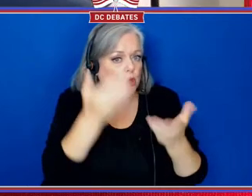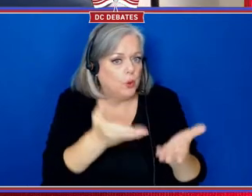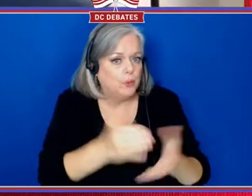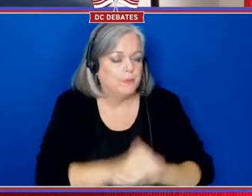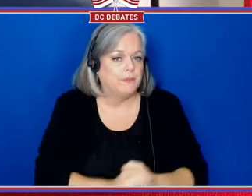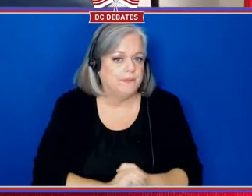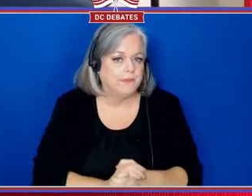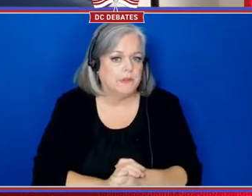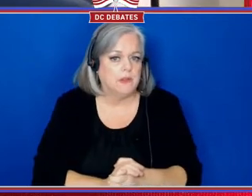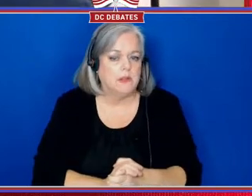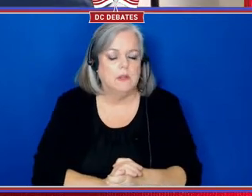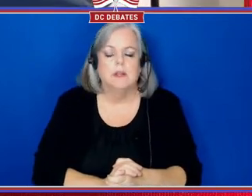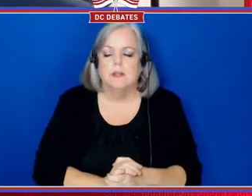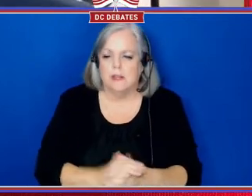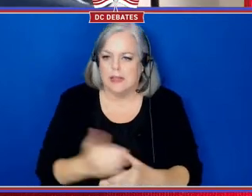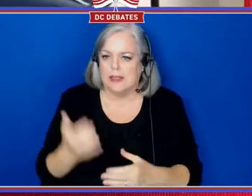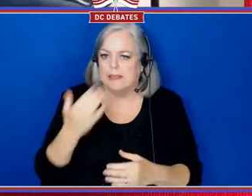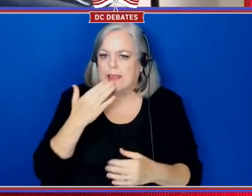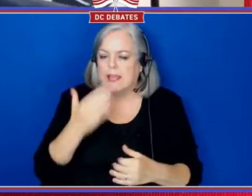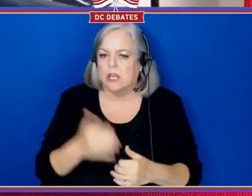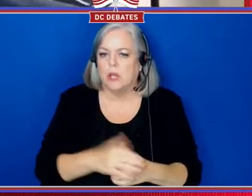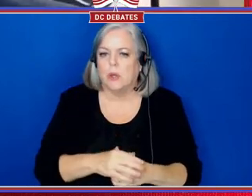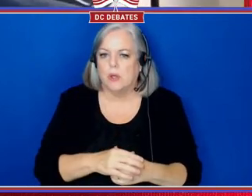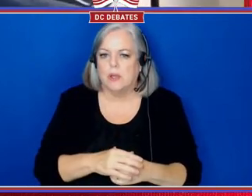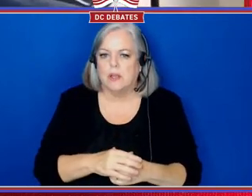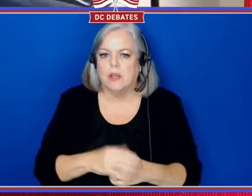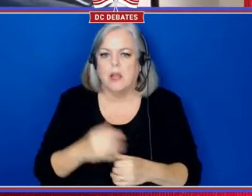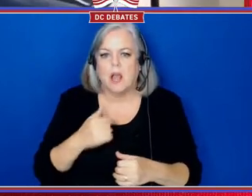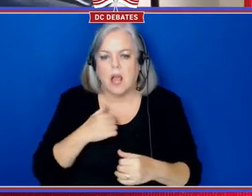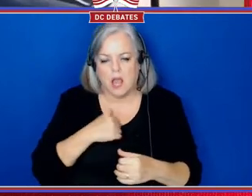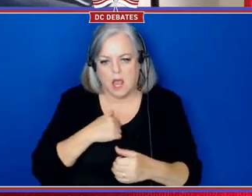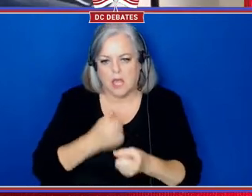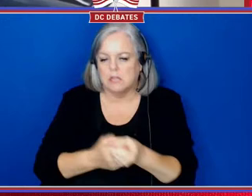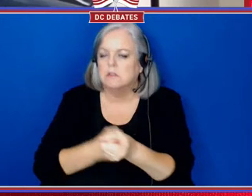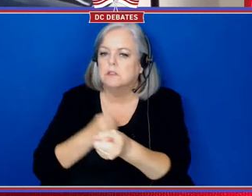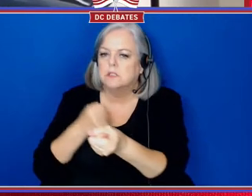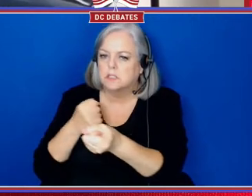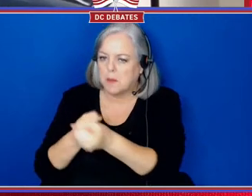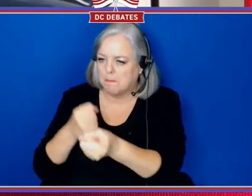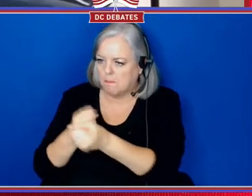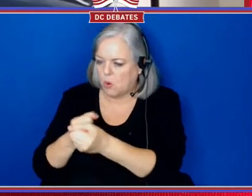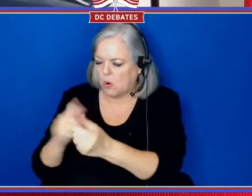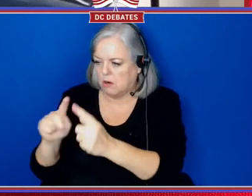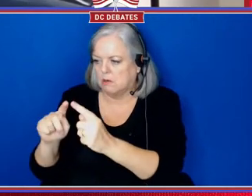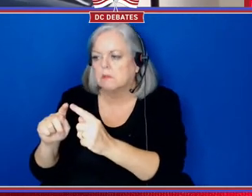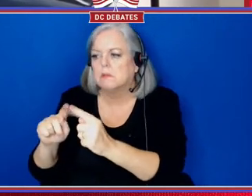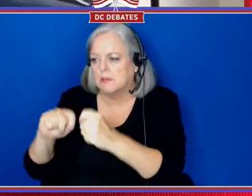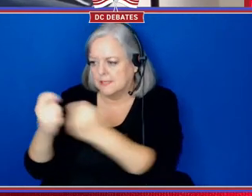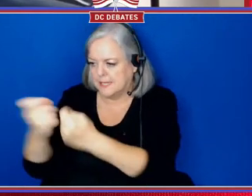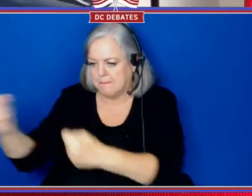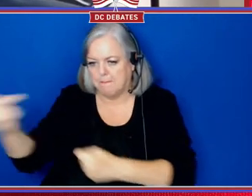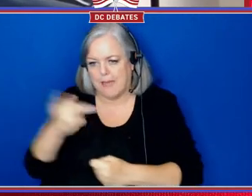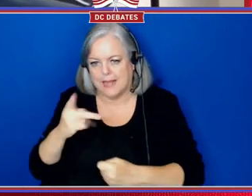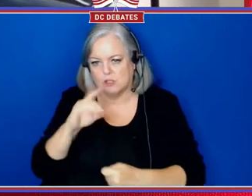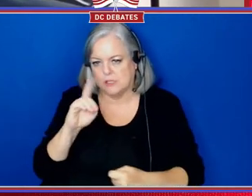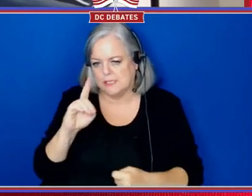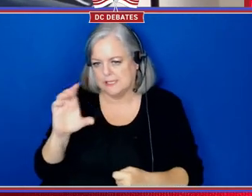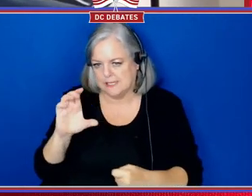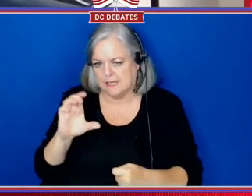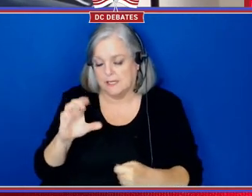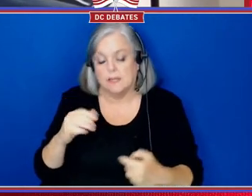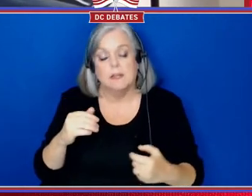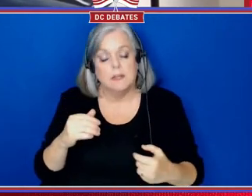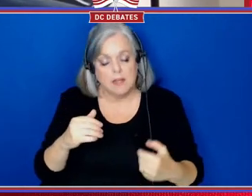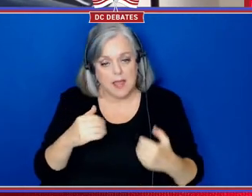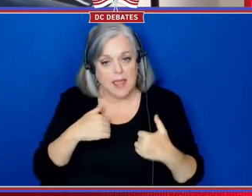Well, thank you. I am for bringing the team to DC. I have experience